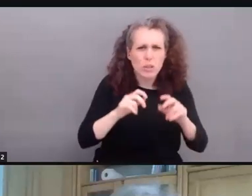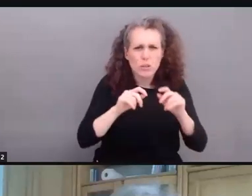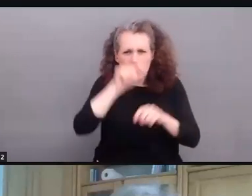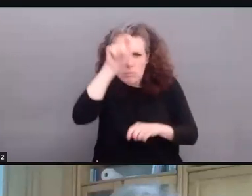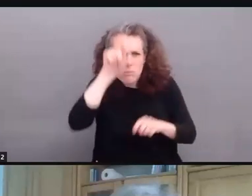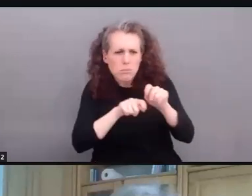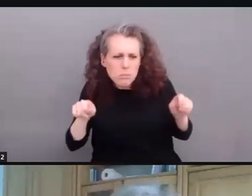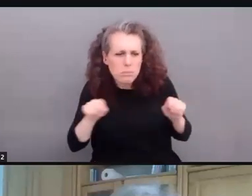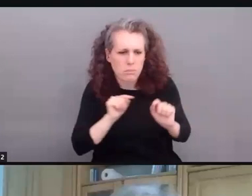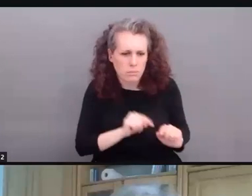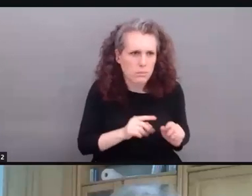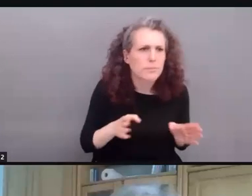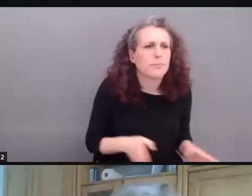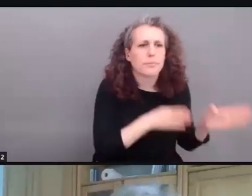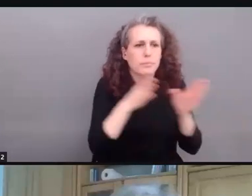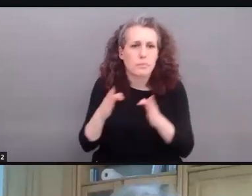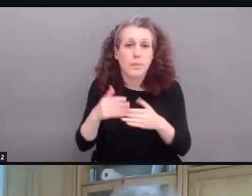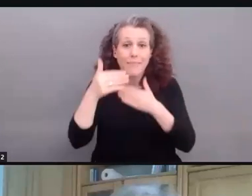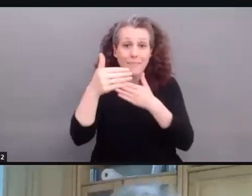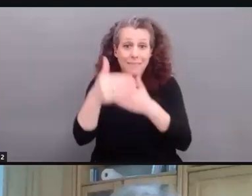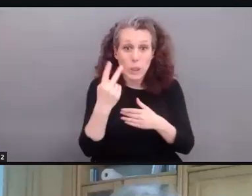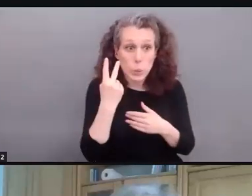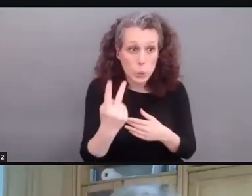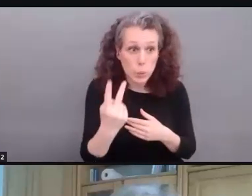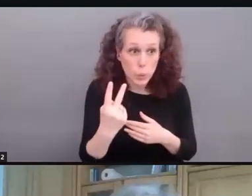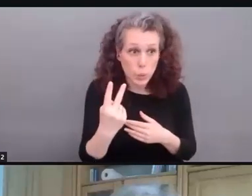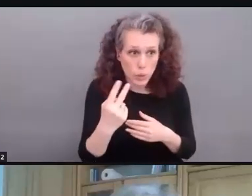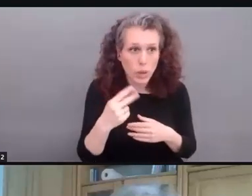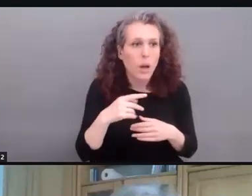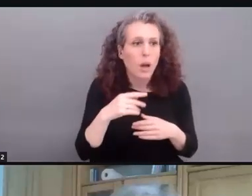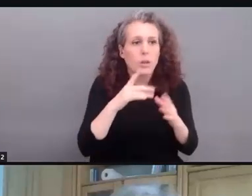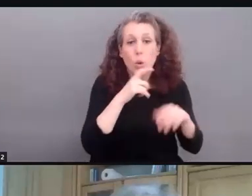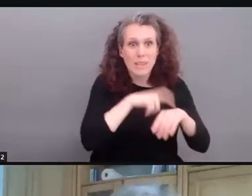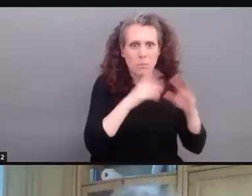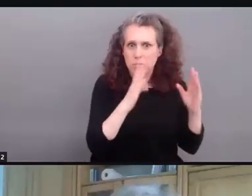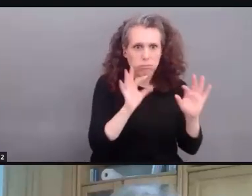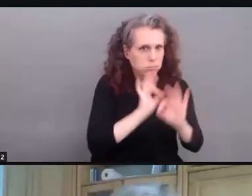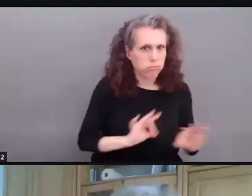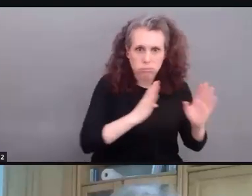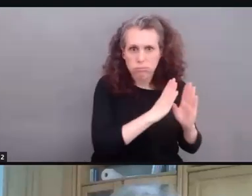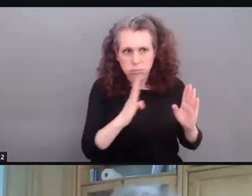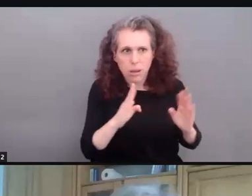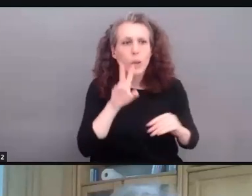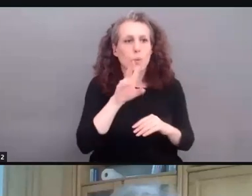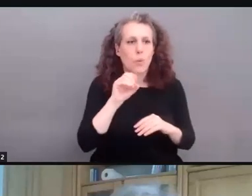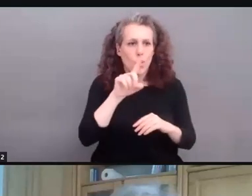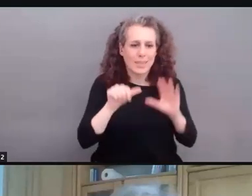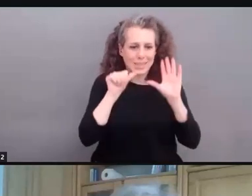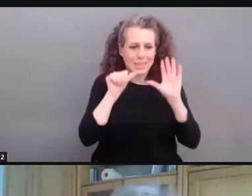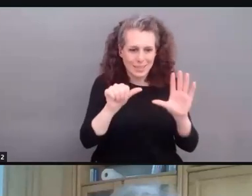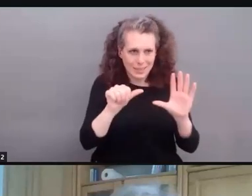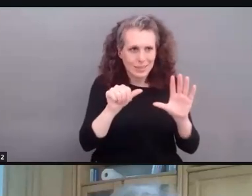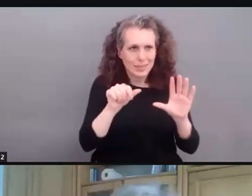started after a break in 2016, let's say in August more or less, and is